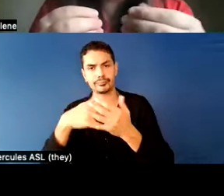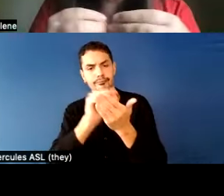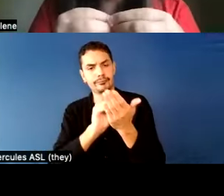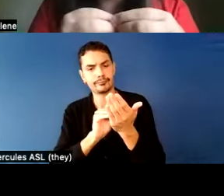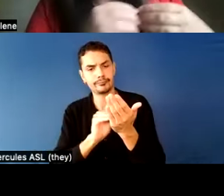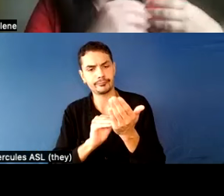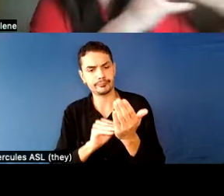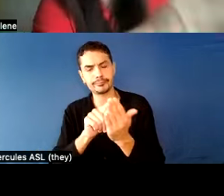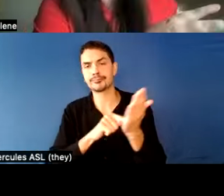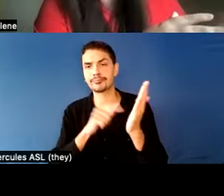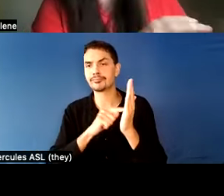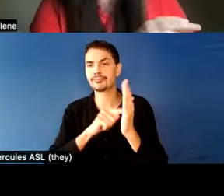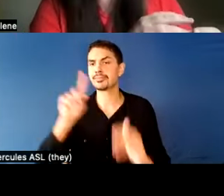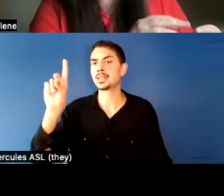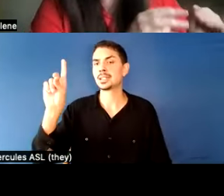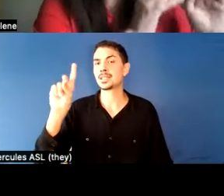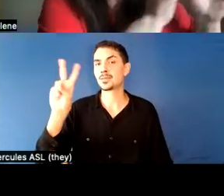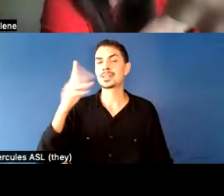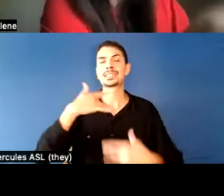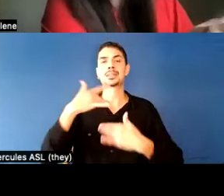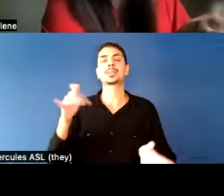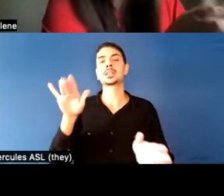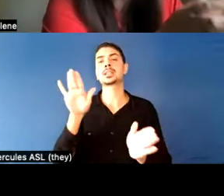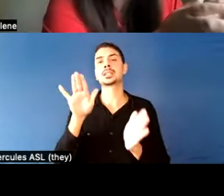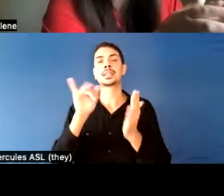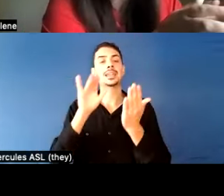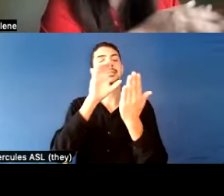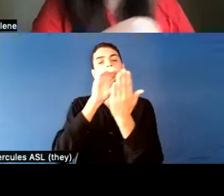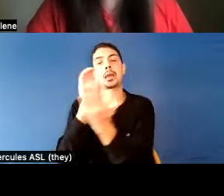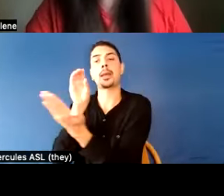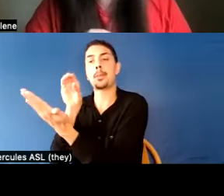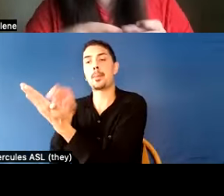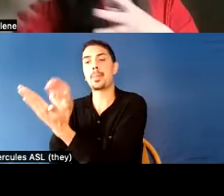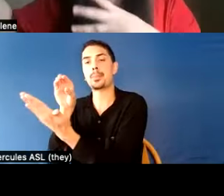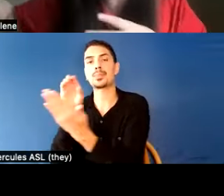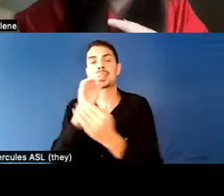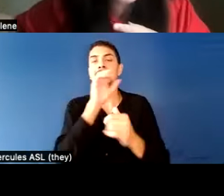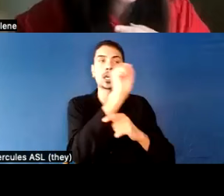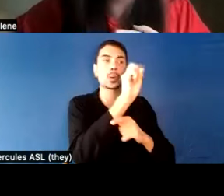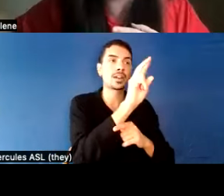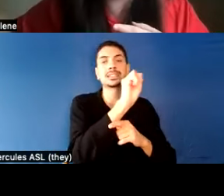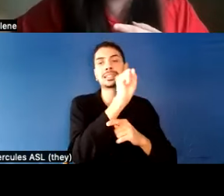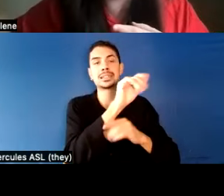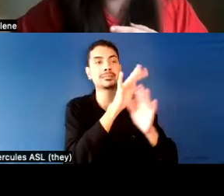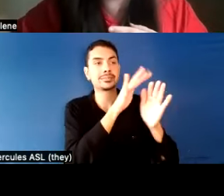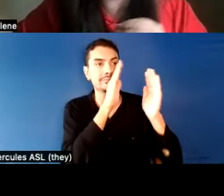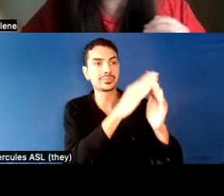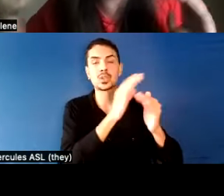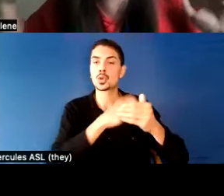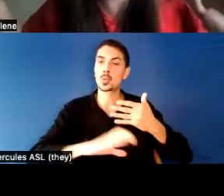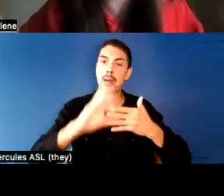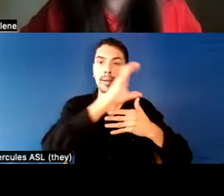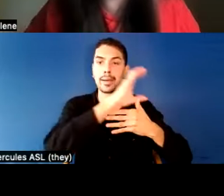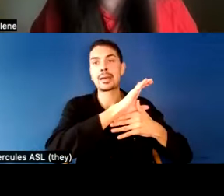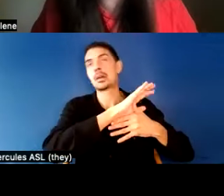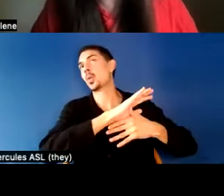seen as that like side note, or that, they have one staff that focuses on sexual assault because, the crisis needs of domestic violence victims are